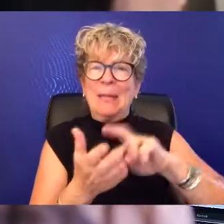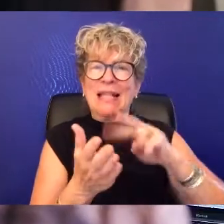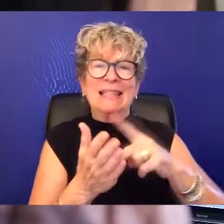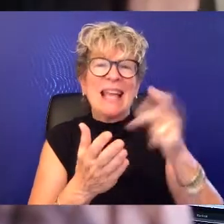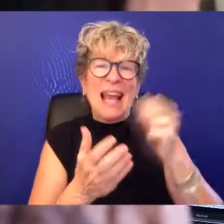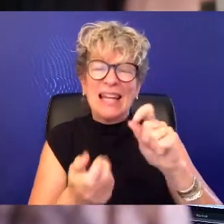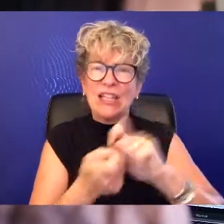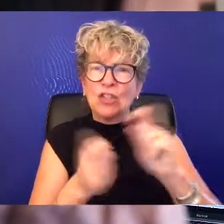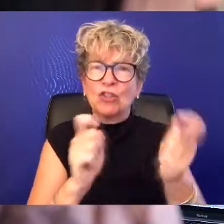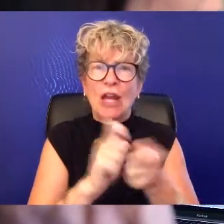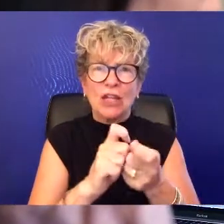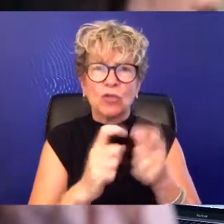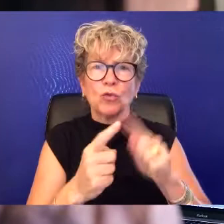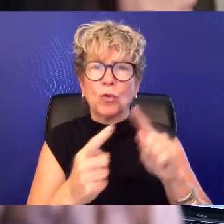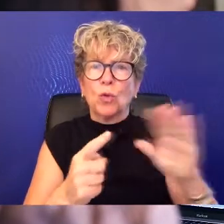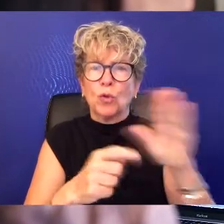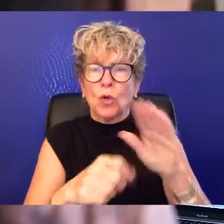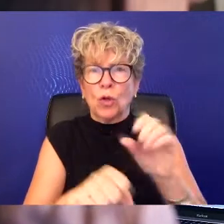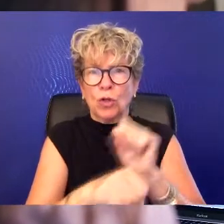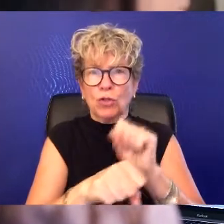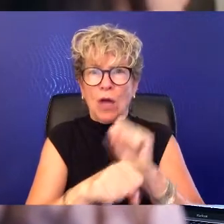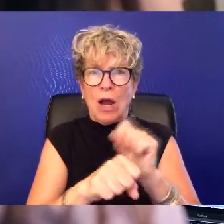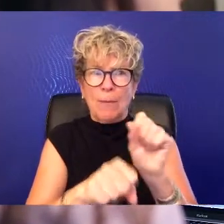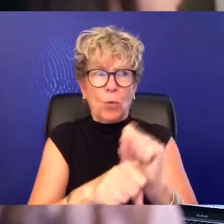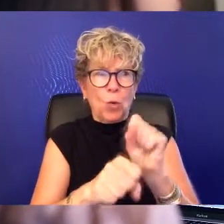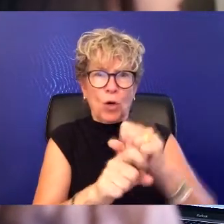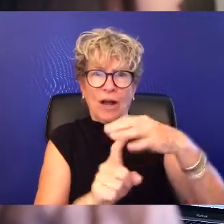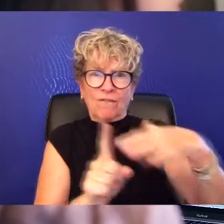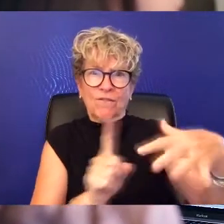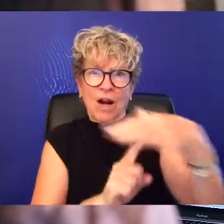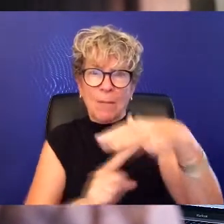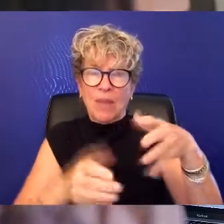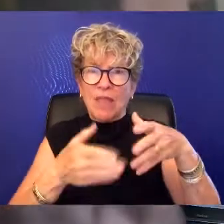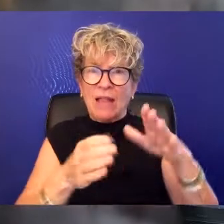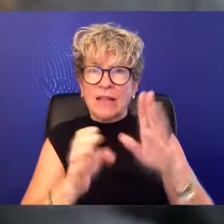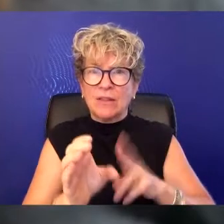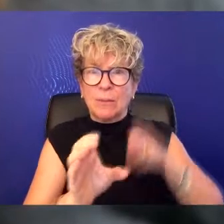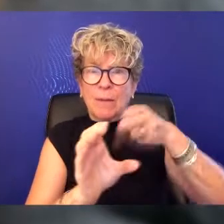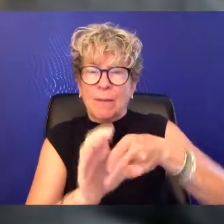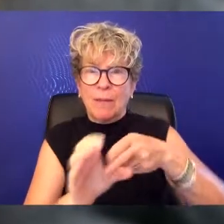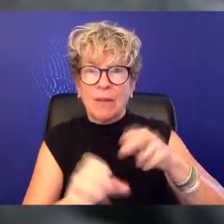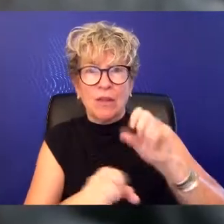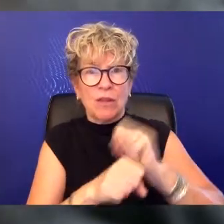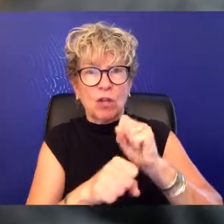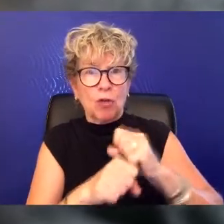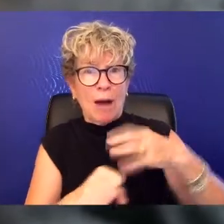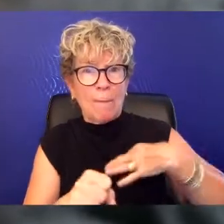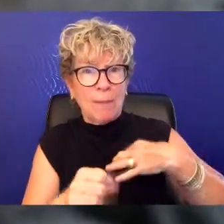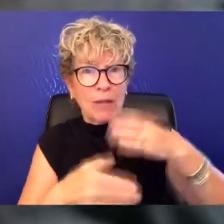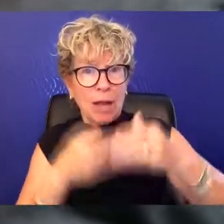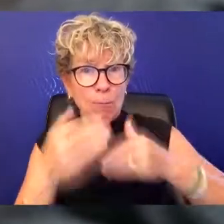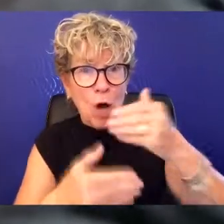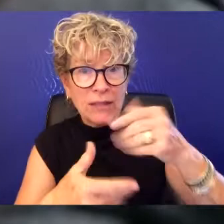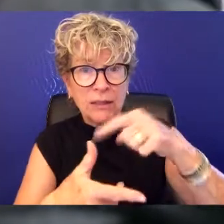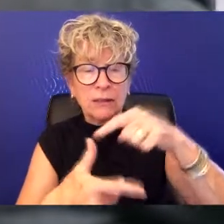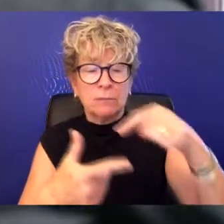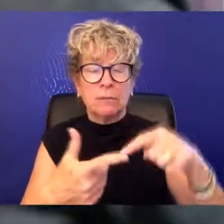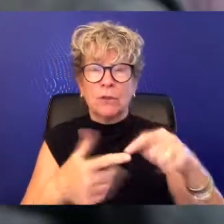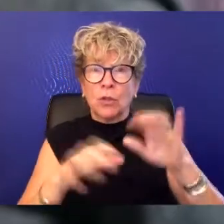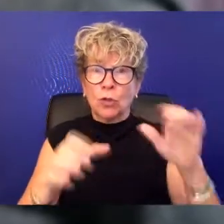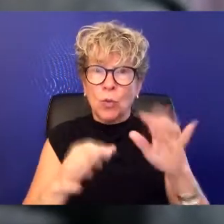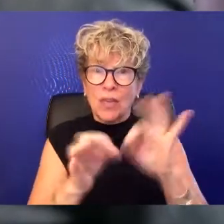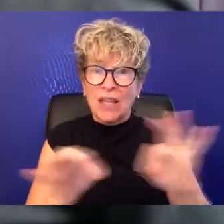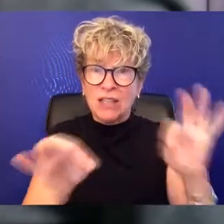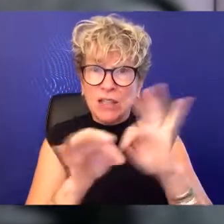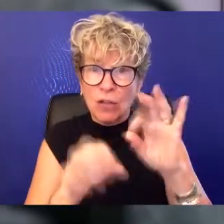or adjustment to your job or work environment that allows you to participate in the job application process, perform